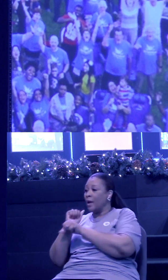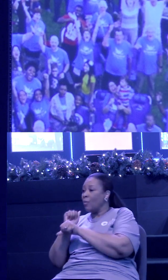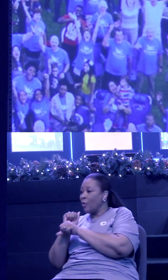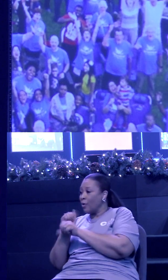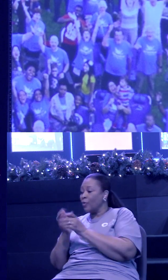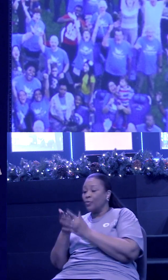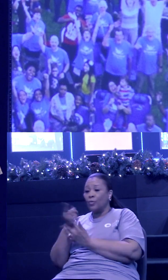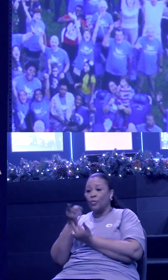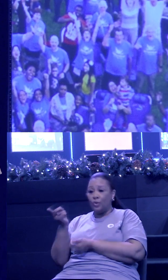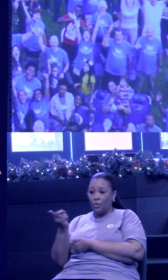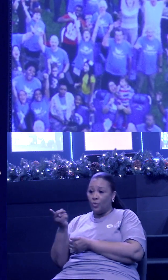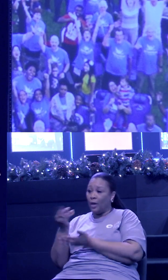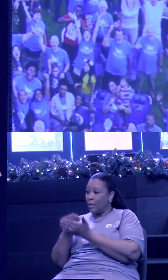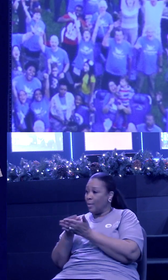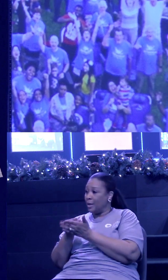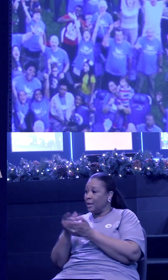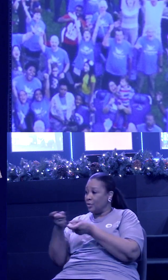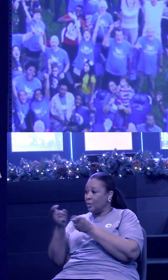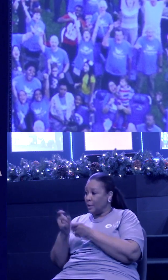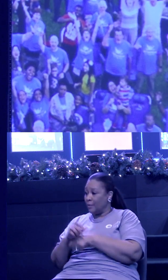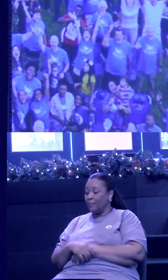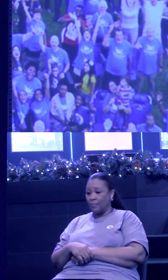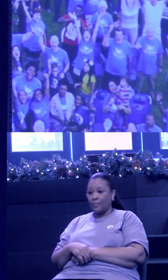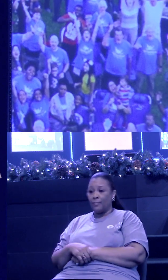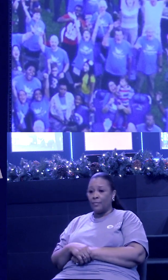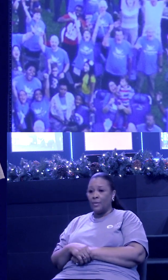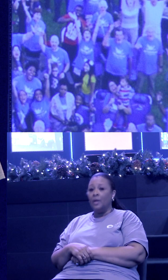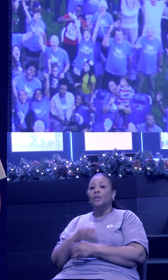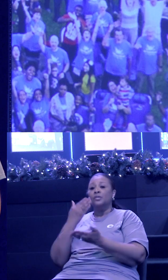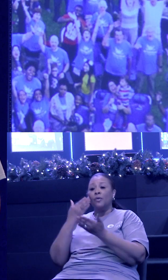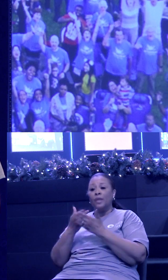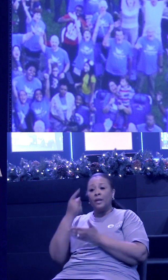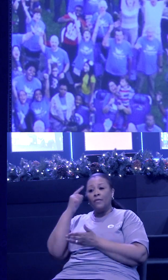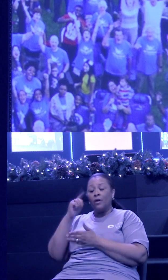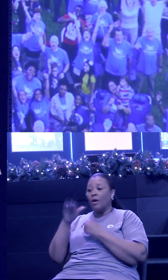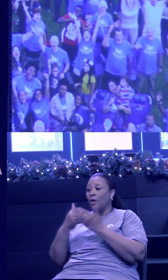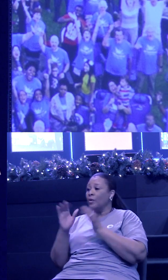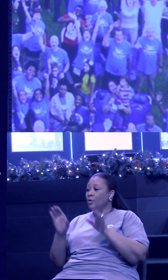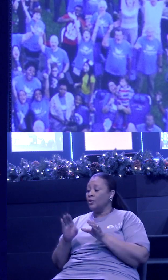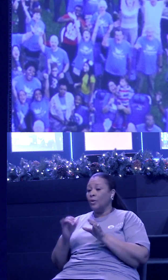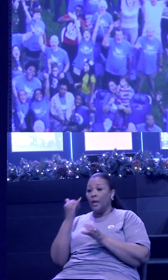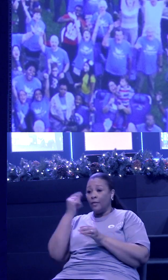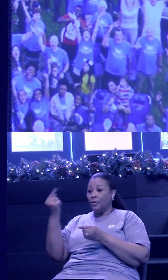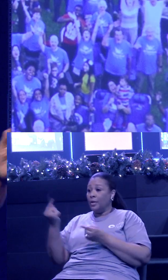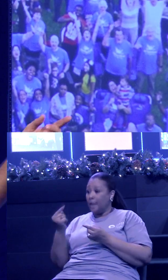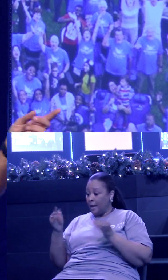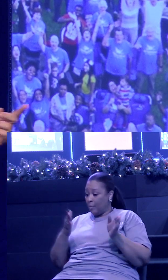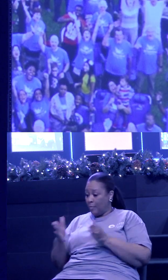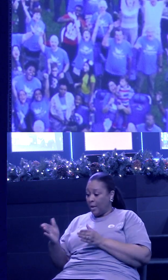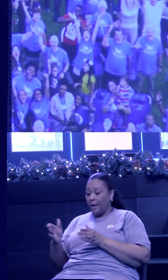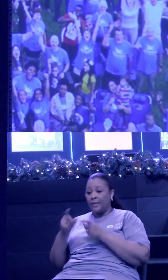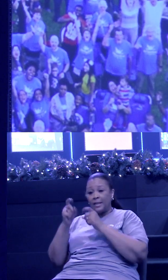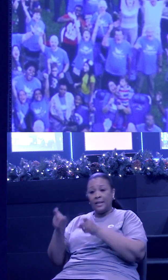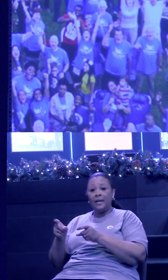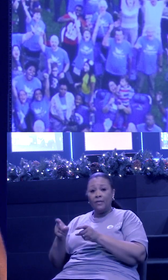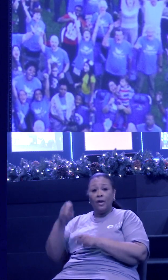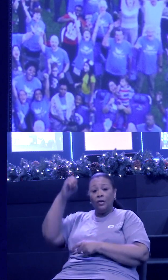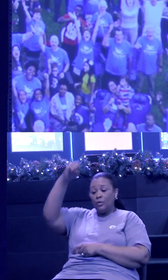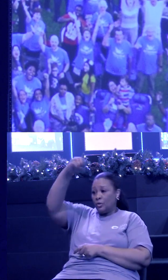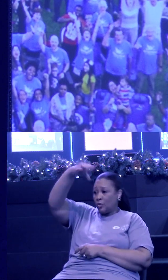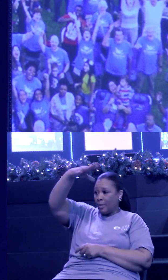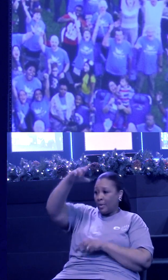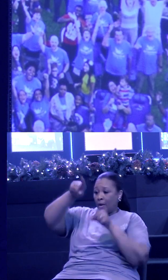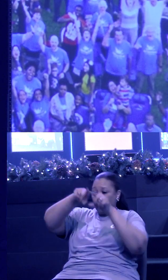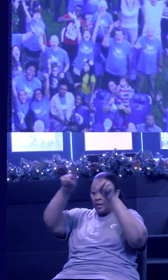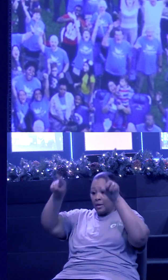through you and your generosity that God's going to work. So thank you for what you do. If you came prepared to give today, you can drop off your offering in